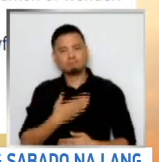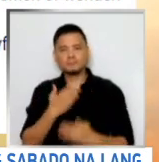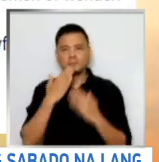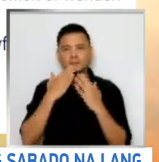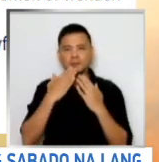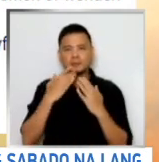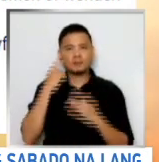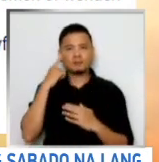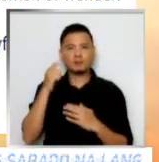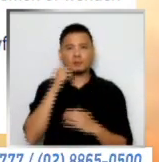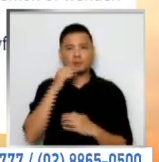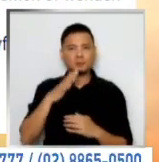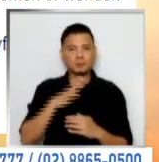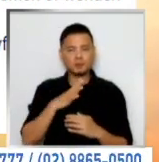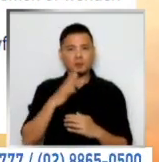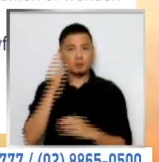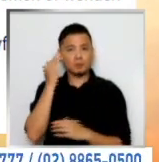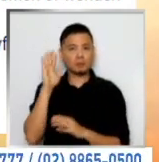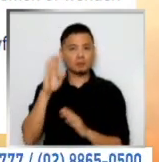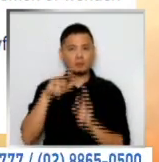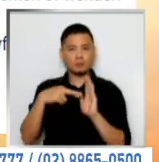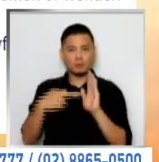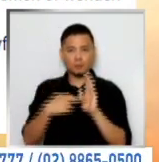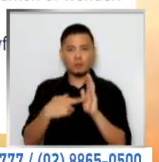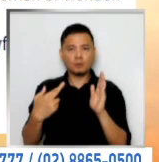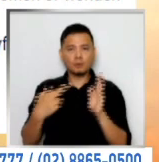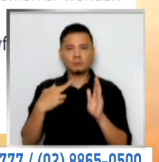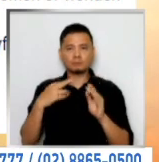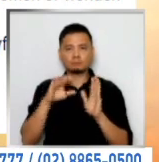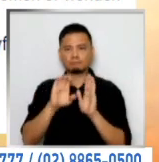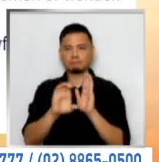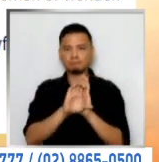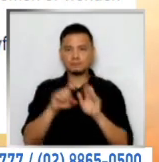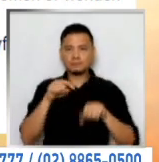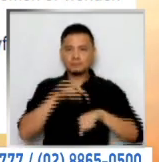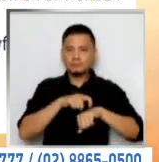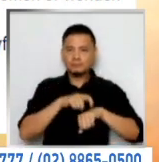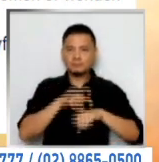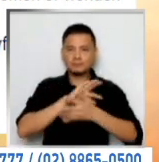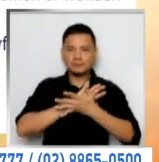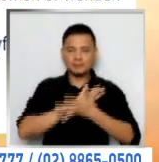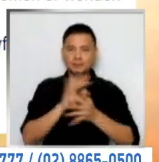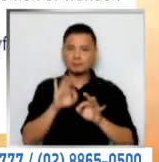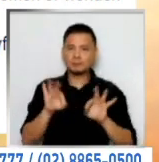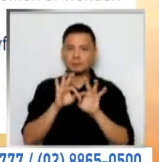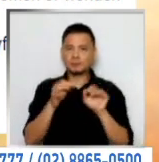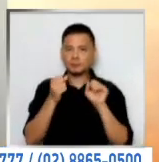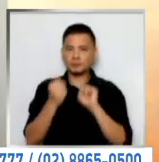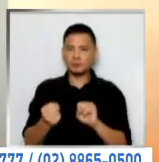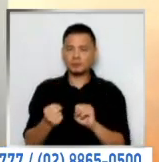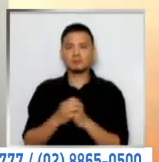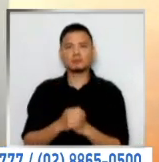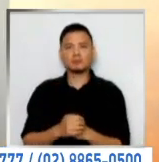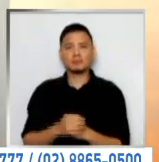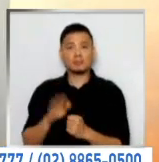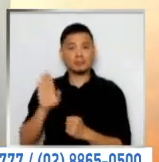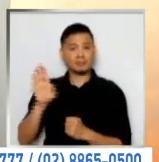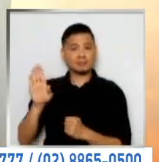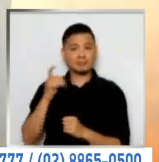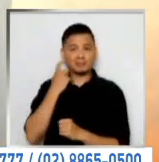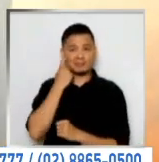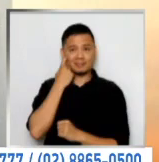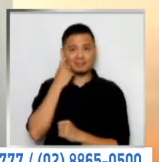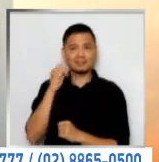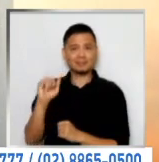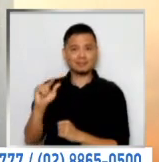ang role ng kababaihan ngayong pandemic dahil sa pagiging matatag. Ang post naman niya sa IG showing her latest baby bump, pinusuan ng kanyang